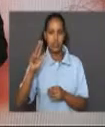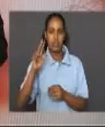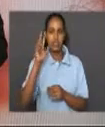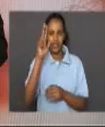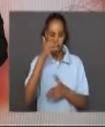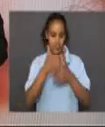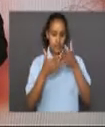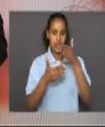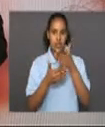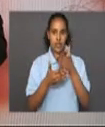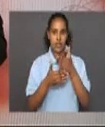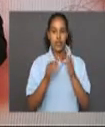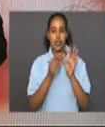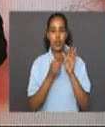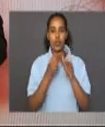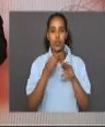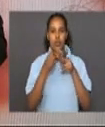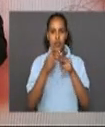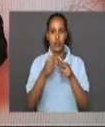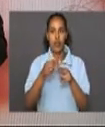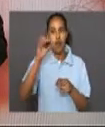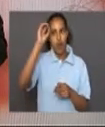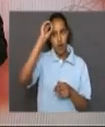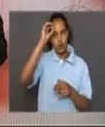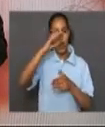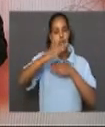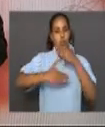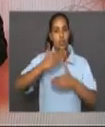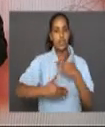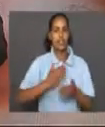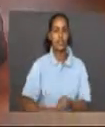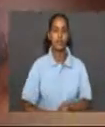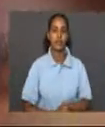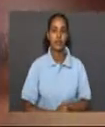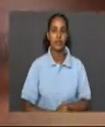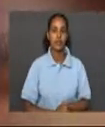3 steps and is known as Ostwald's process.